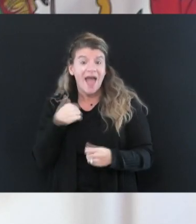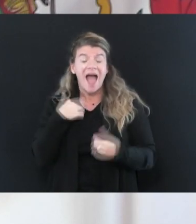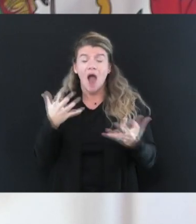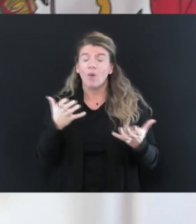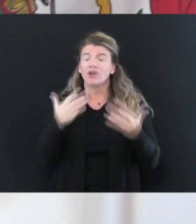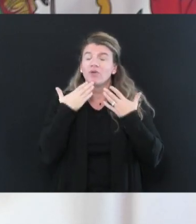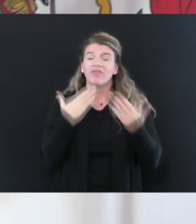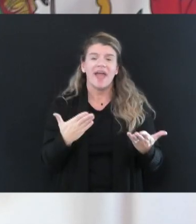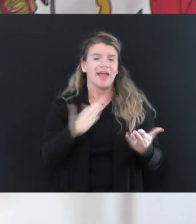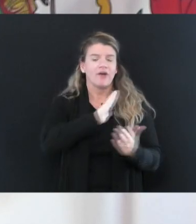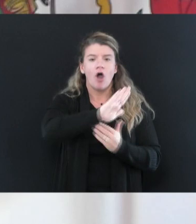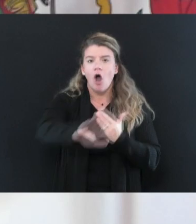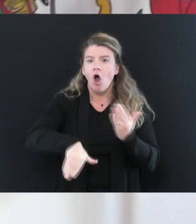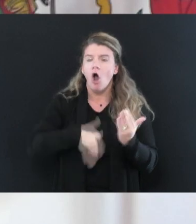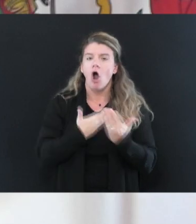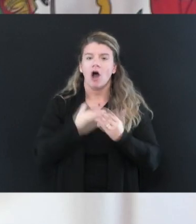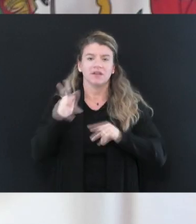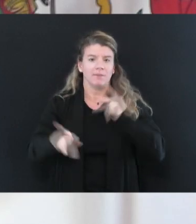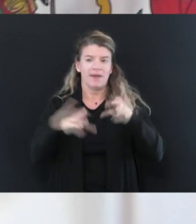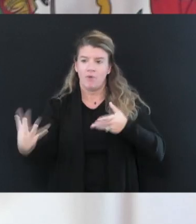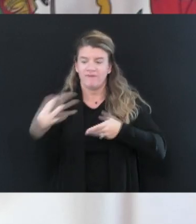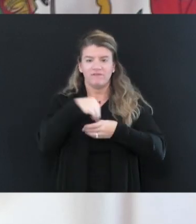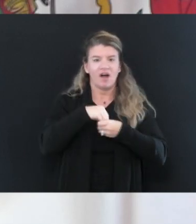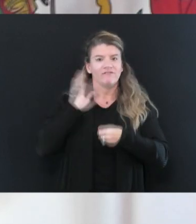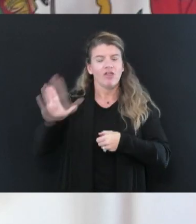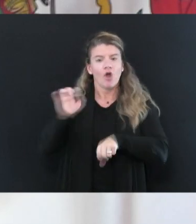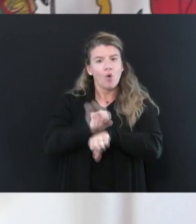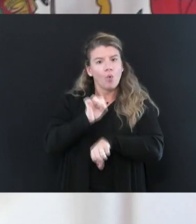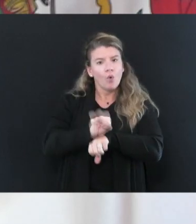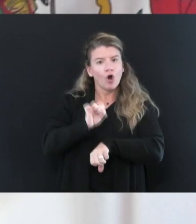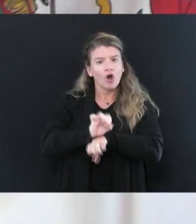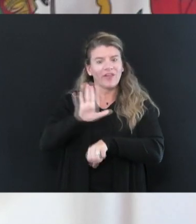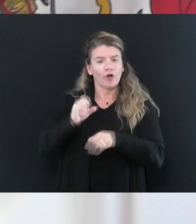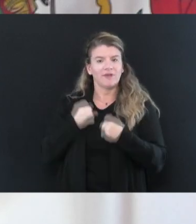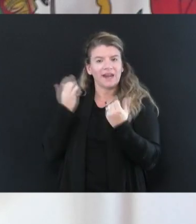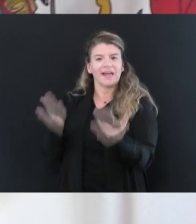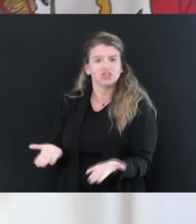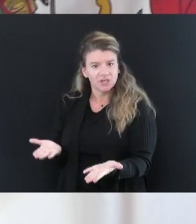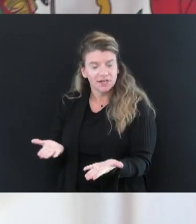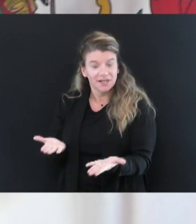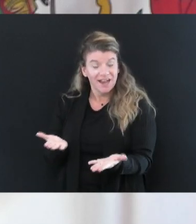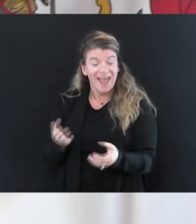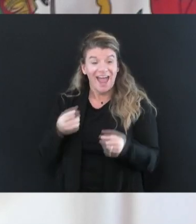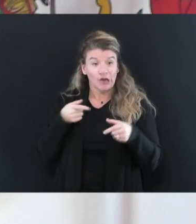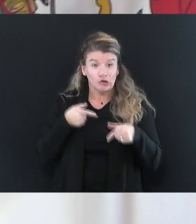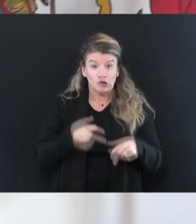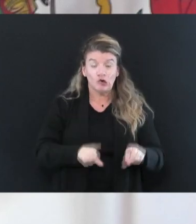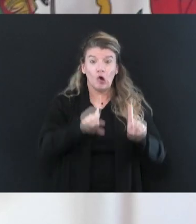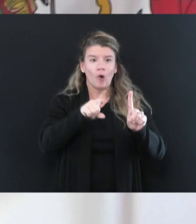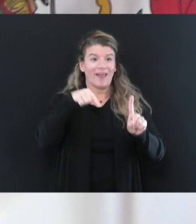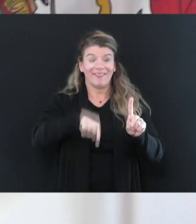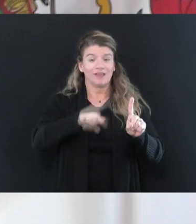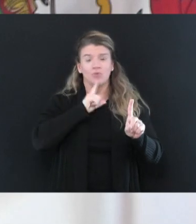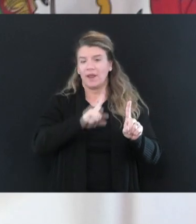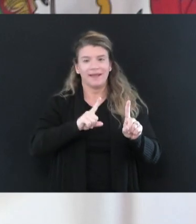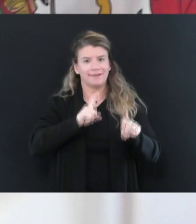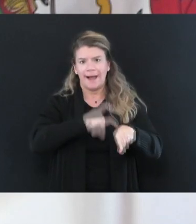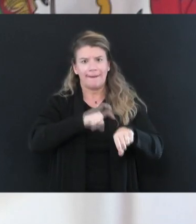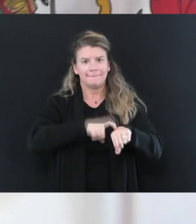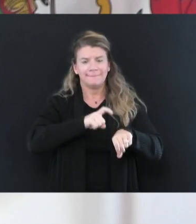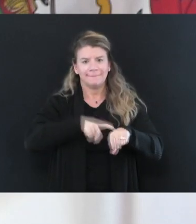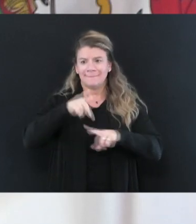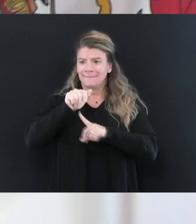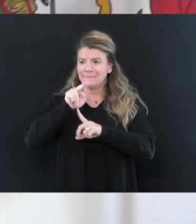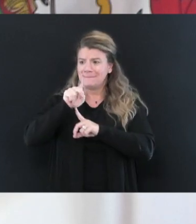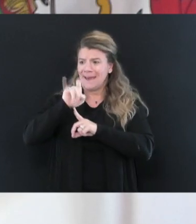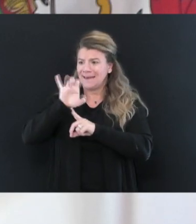thank everyone that's been involved for all their work and their dedication. And in the midst of this ever-changing and unprecedented